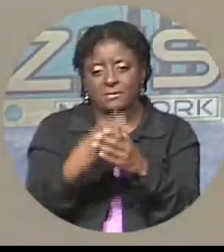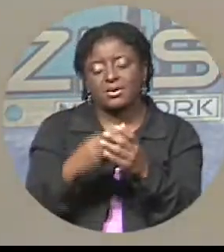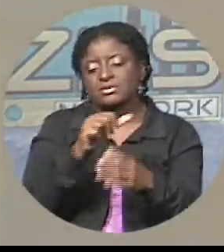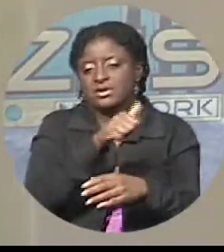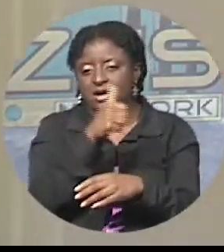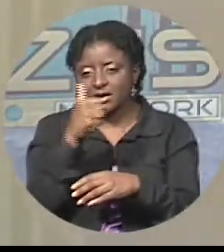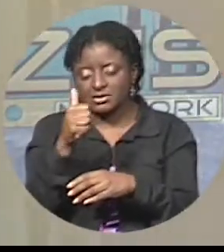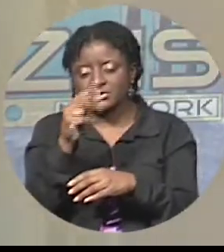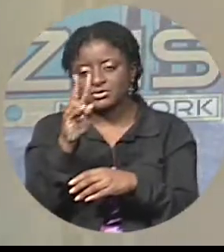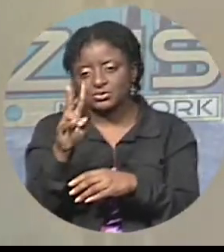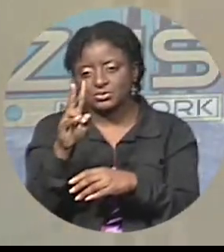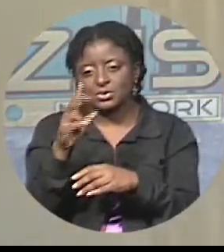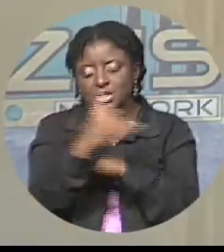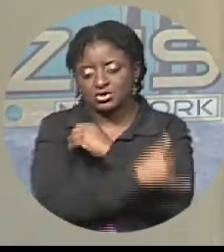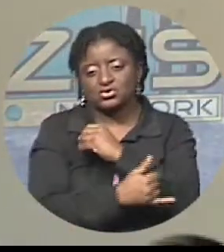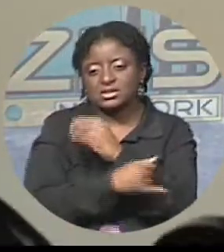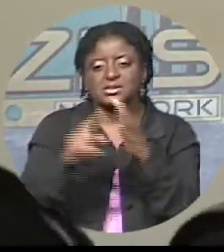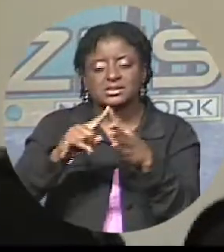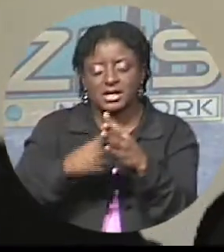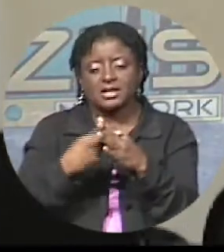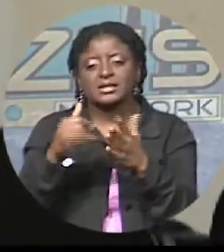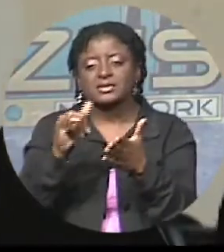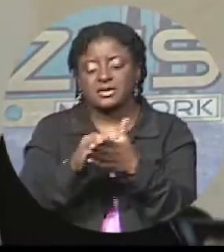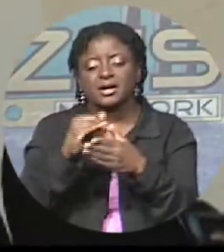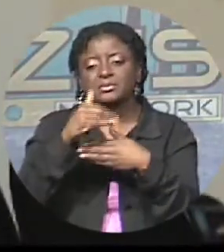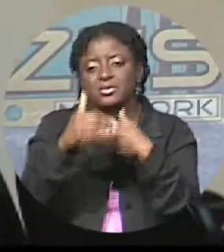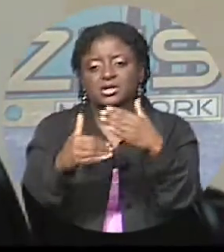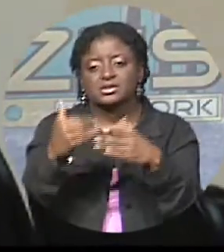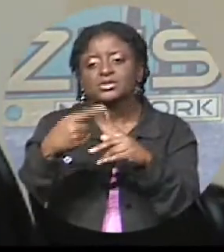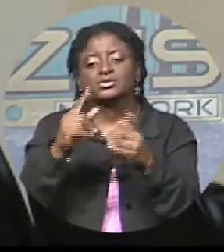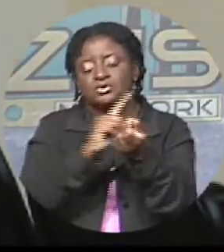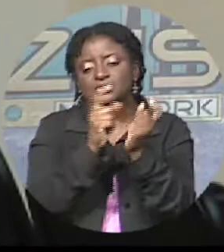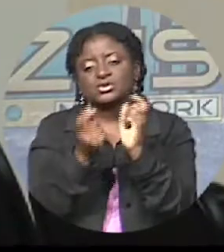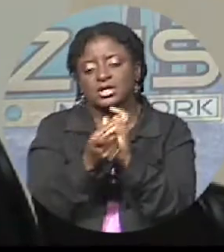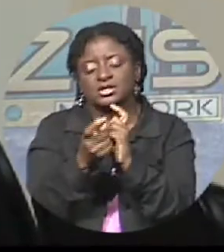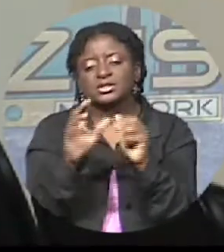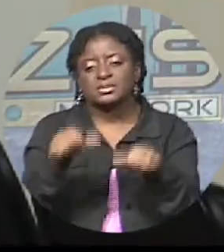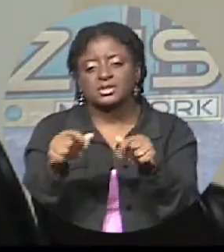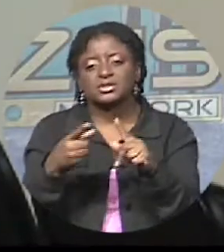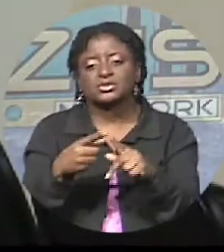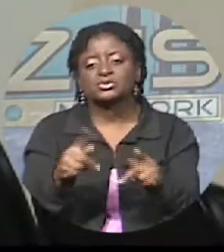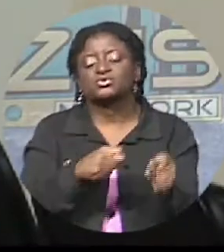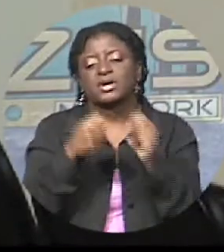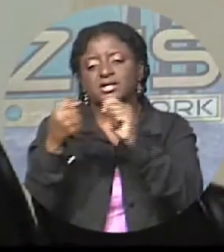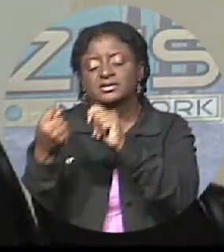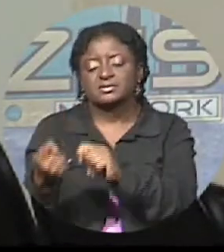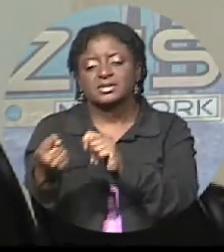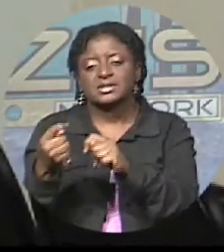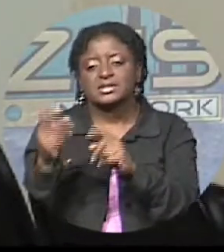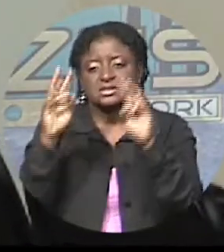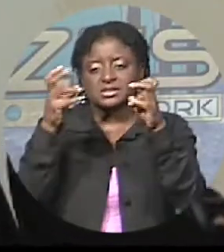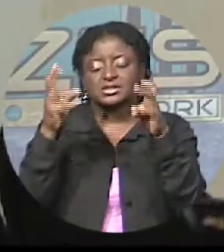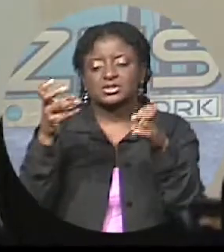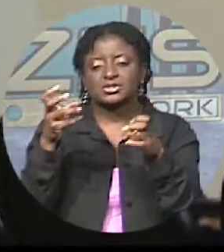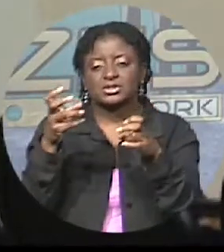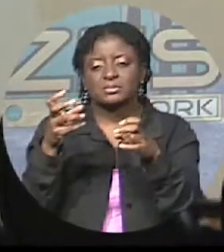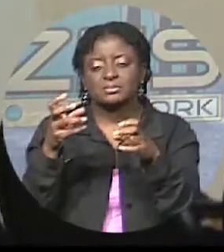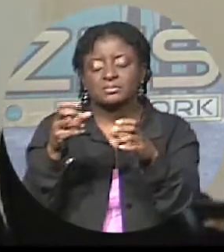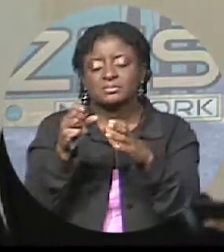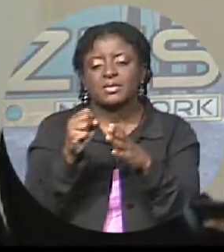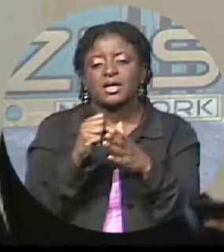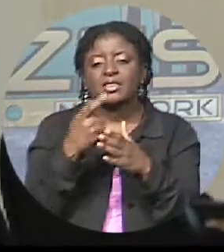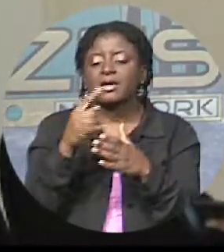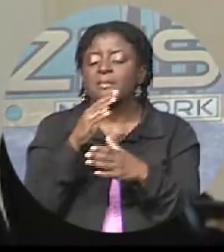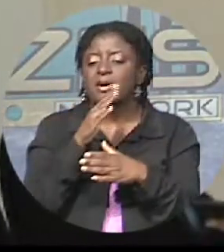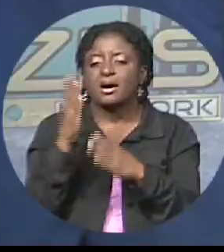bring equality and that ability to transmit citizenship. The Bahamas has yet to do it. Now, what sort of company are